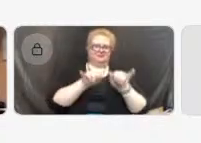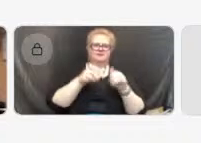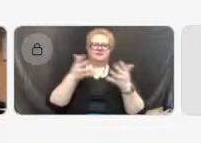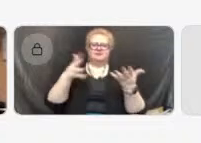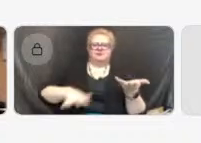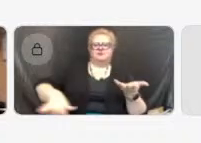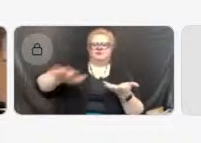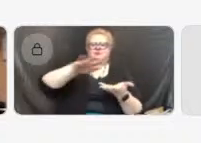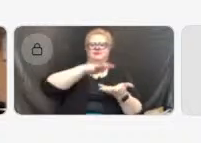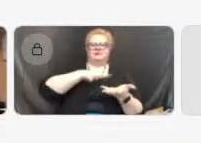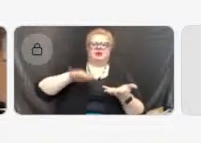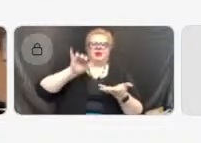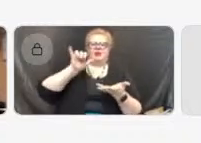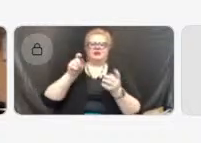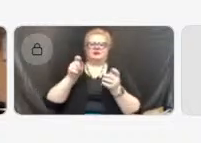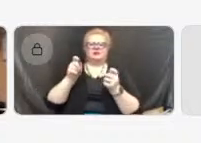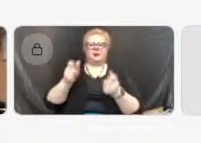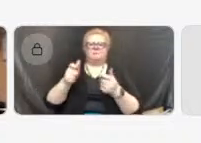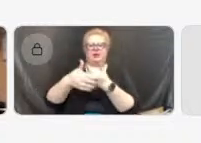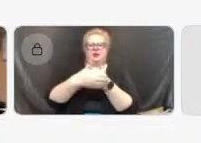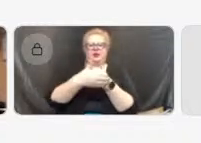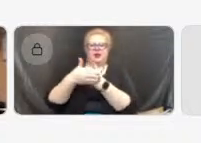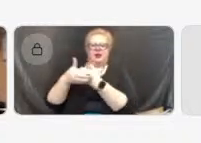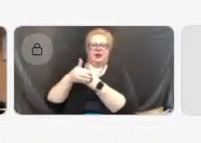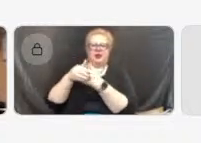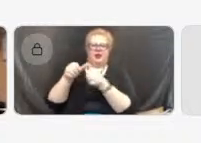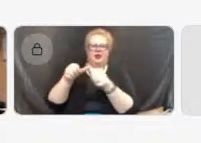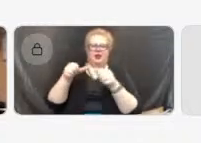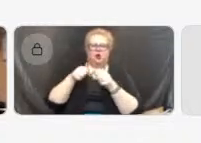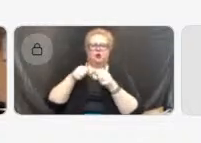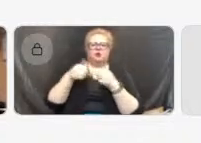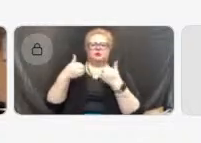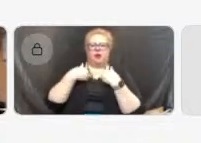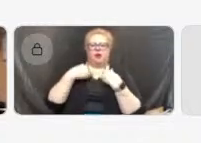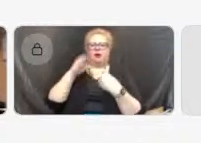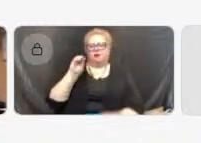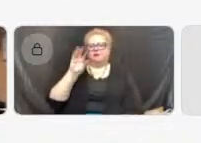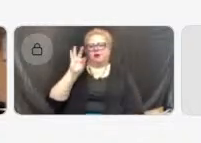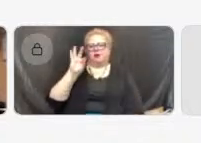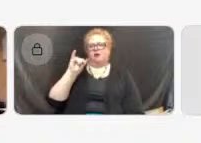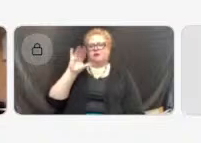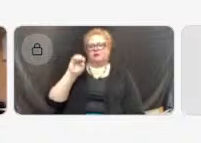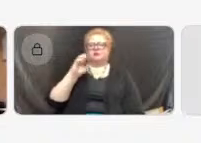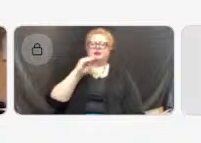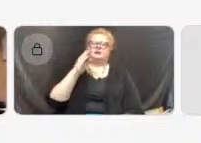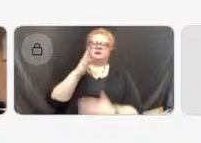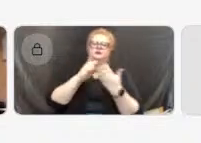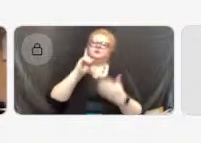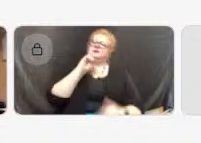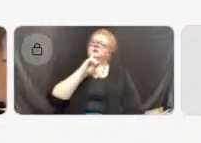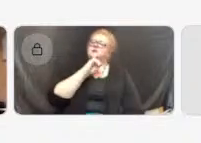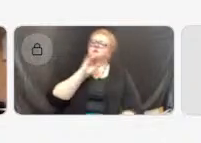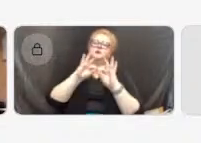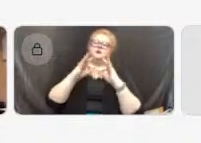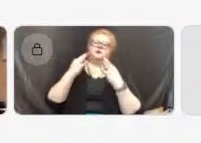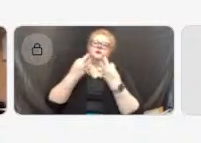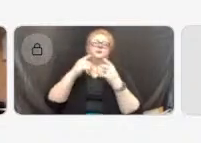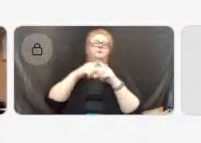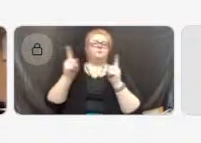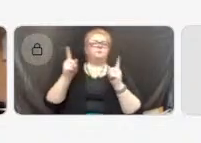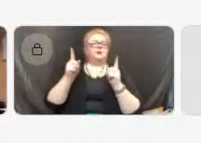immediate location. Obviously, in the surrounding areas, we have office and single family, but in general, I think